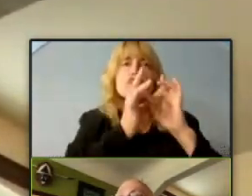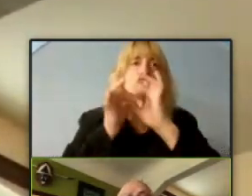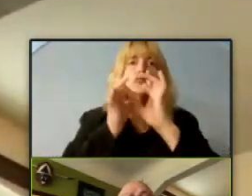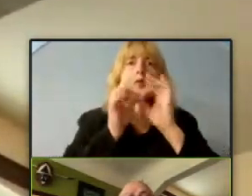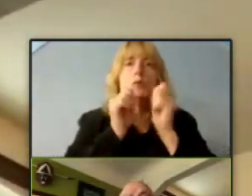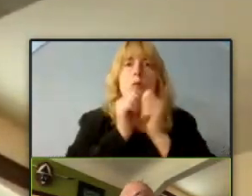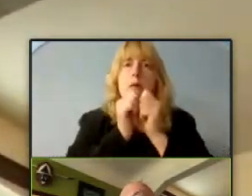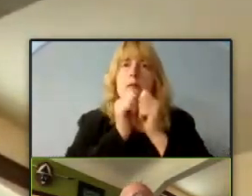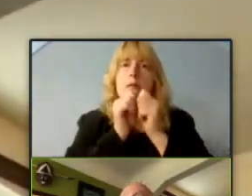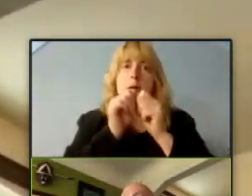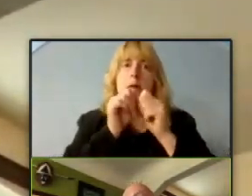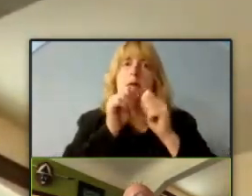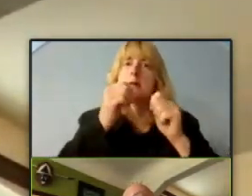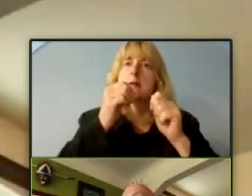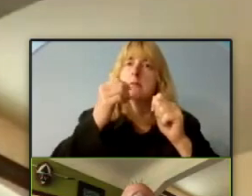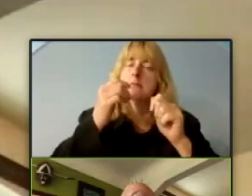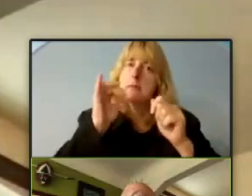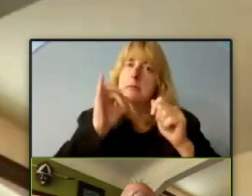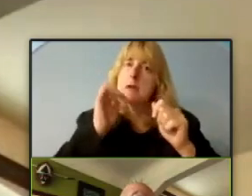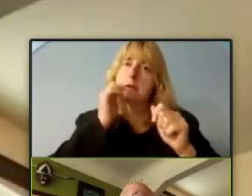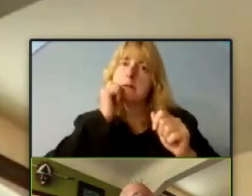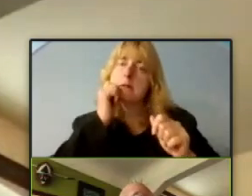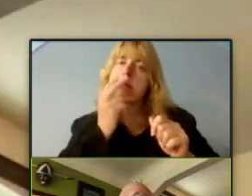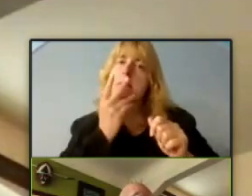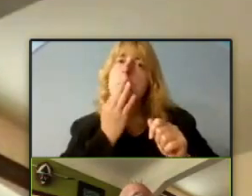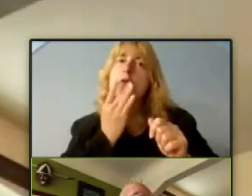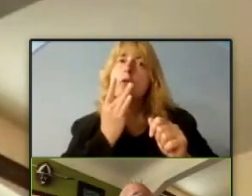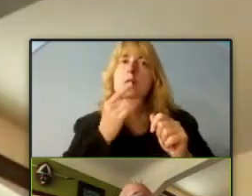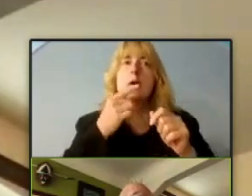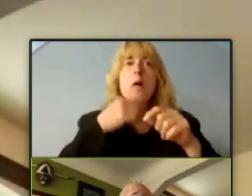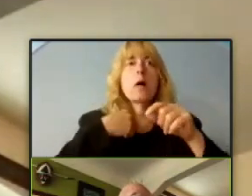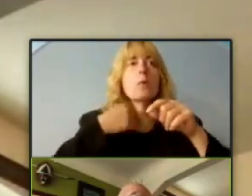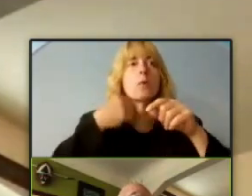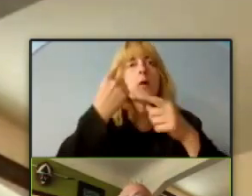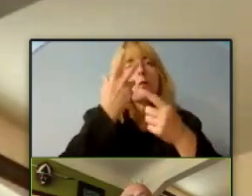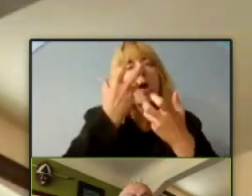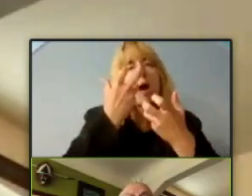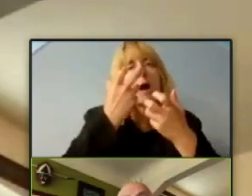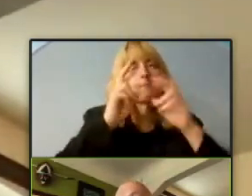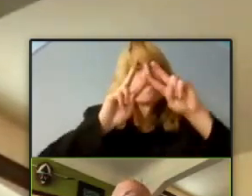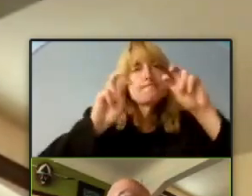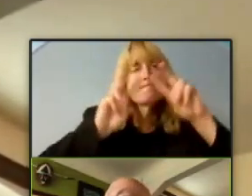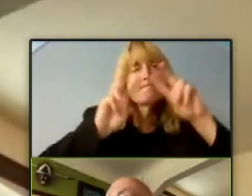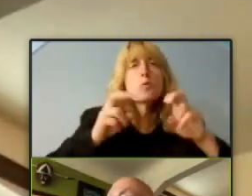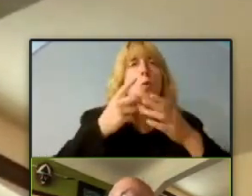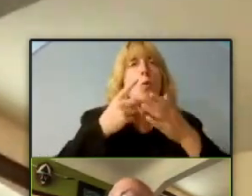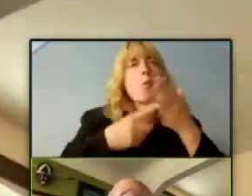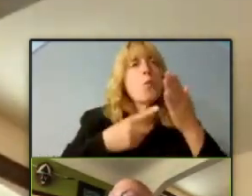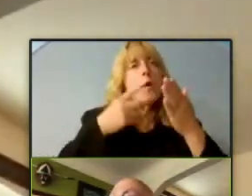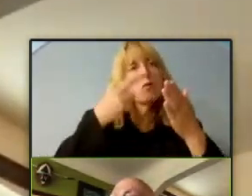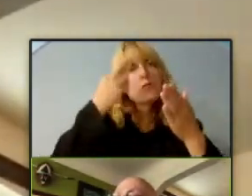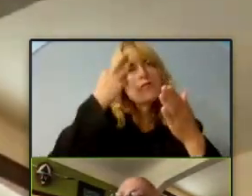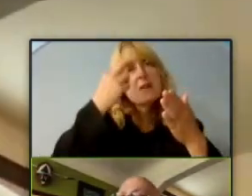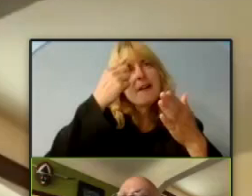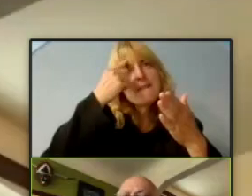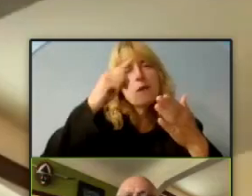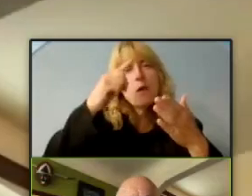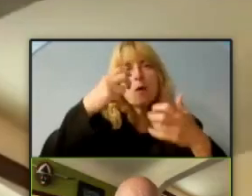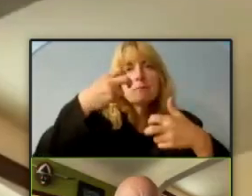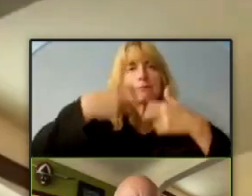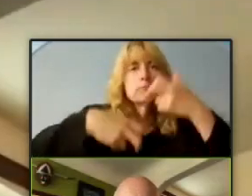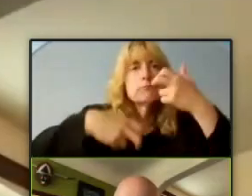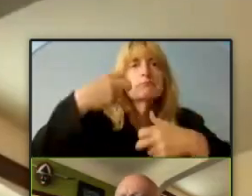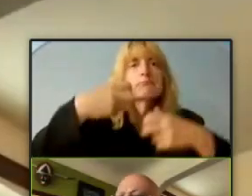to understand what at times has been the basis for differences and difficulties in that relationship. A lot of that